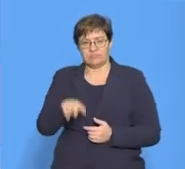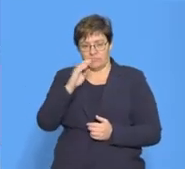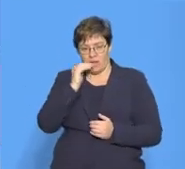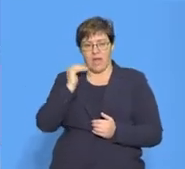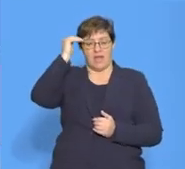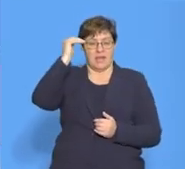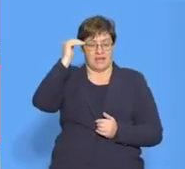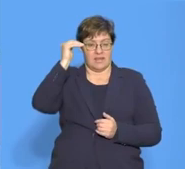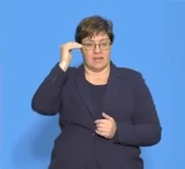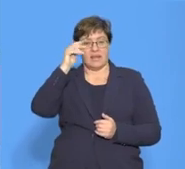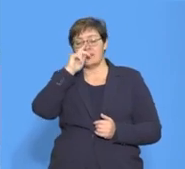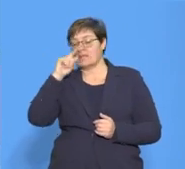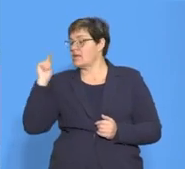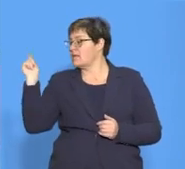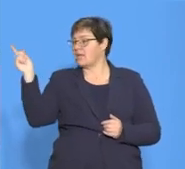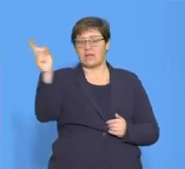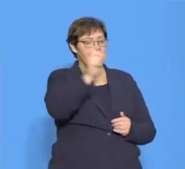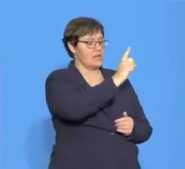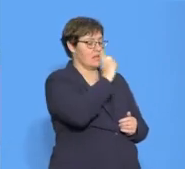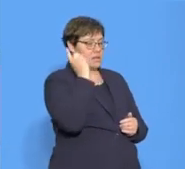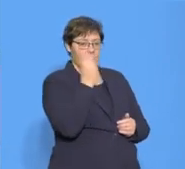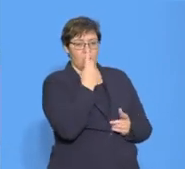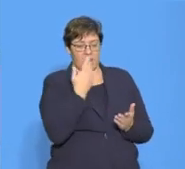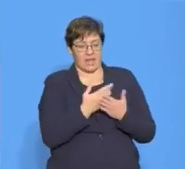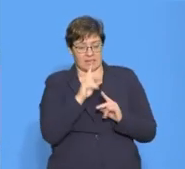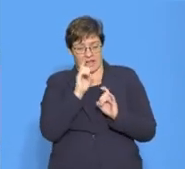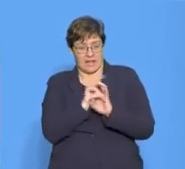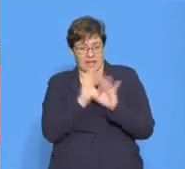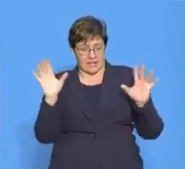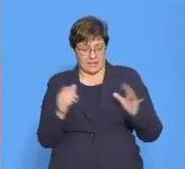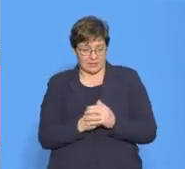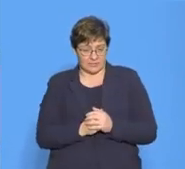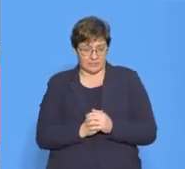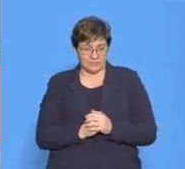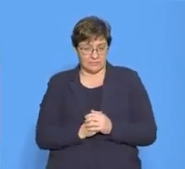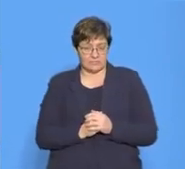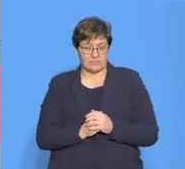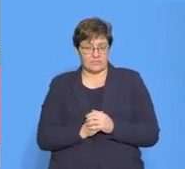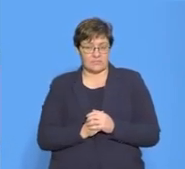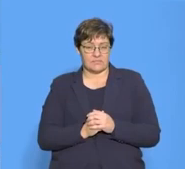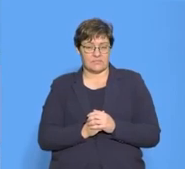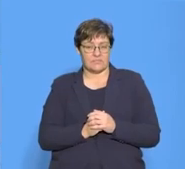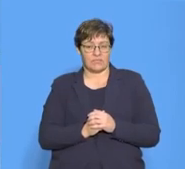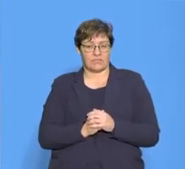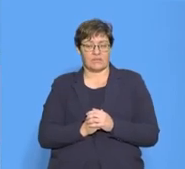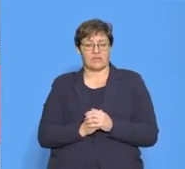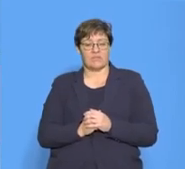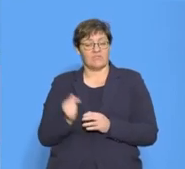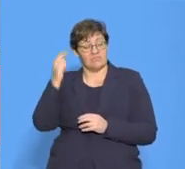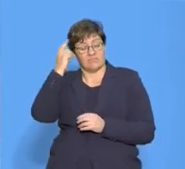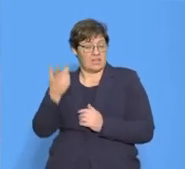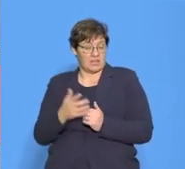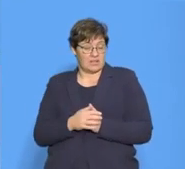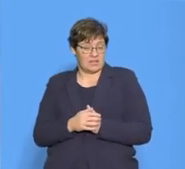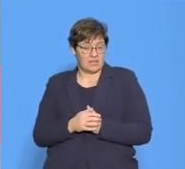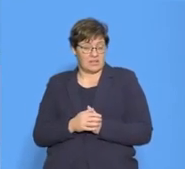higher position, we are able to see the surrounding area very much better than if we were down. And if you